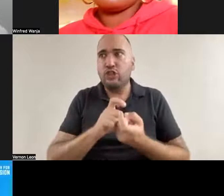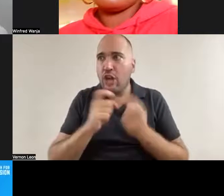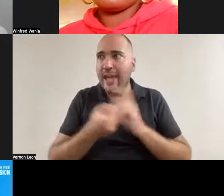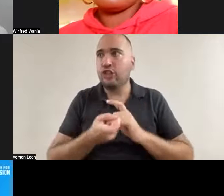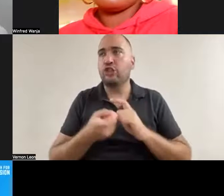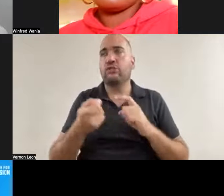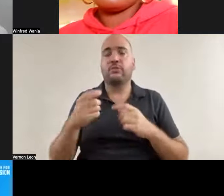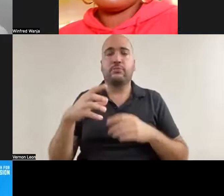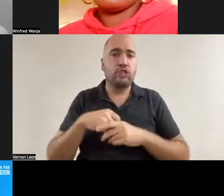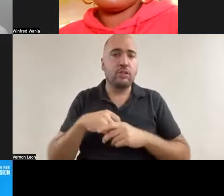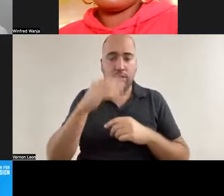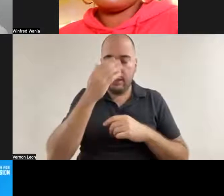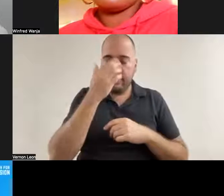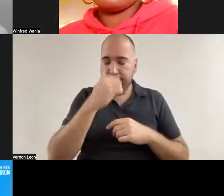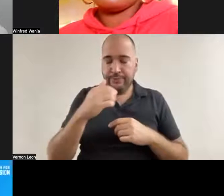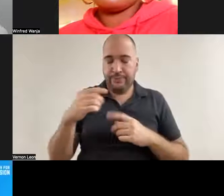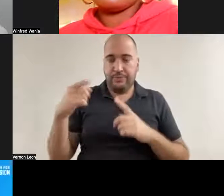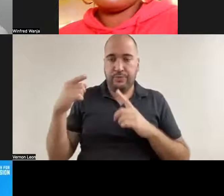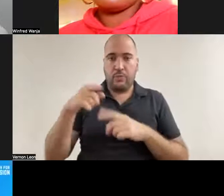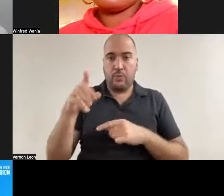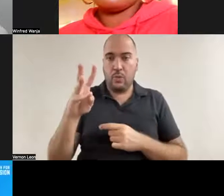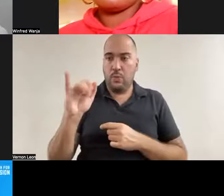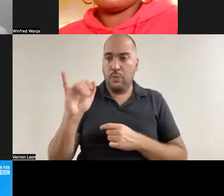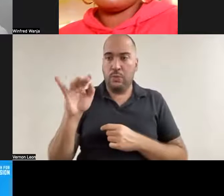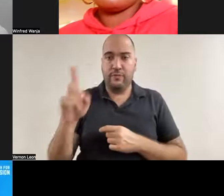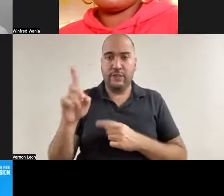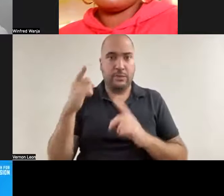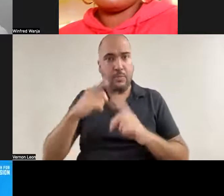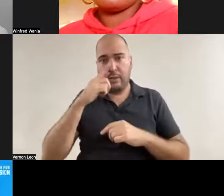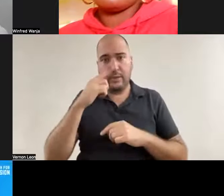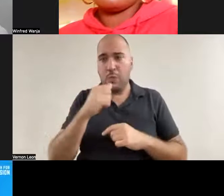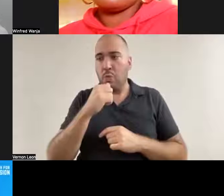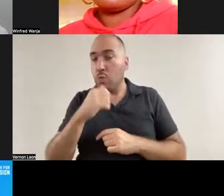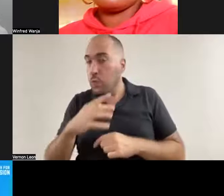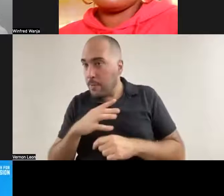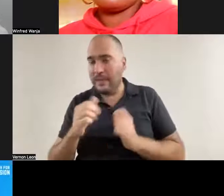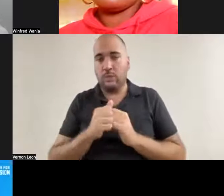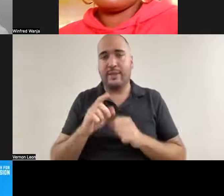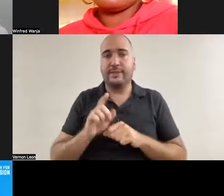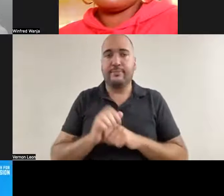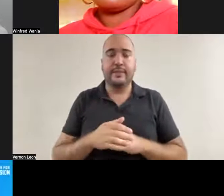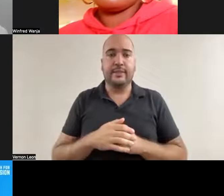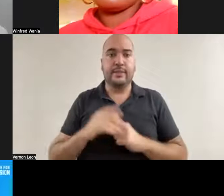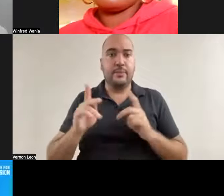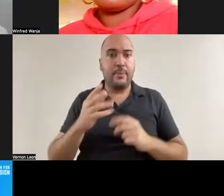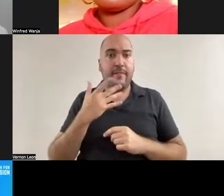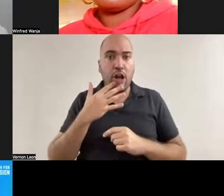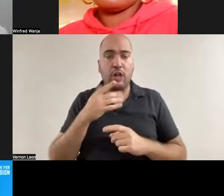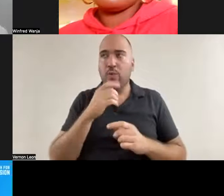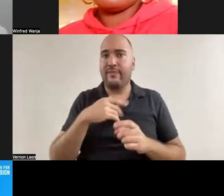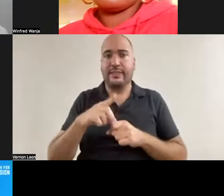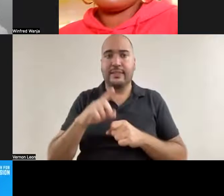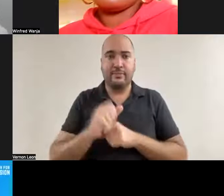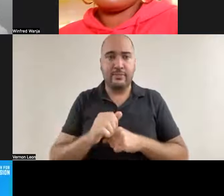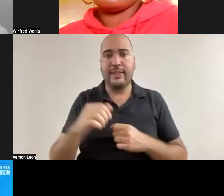particular, and to Winfred's point there, women with disabilities, people of color who have